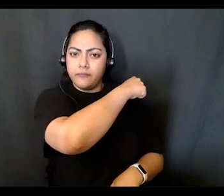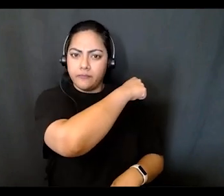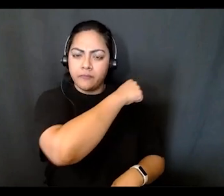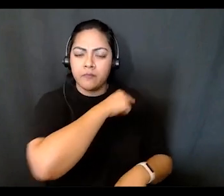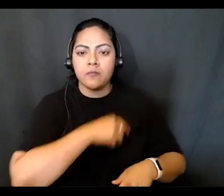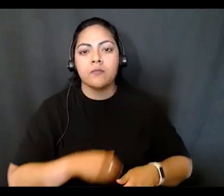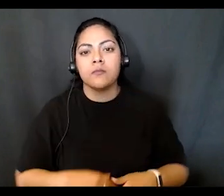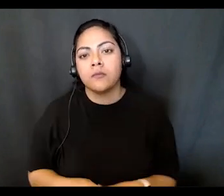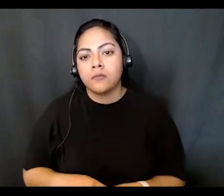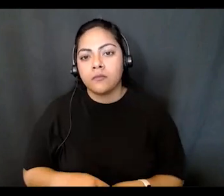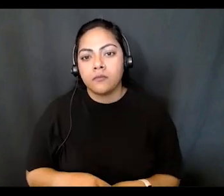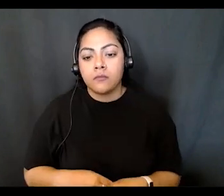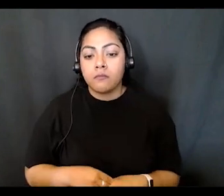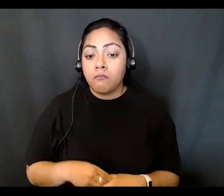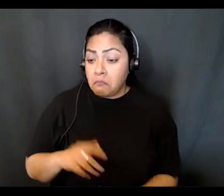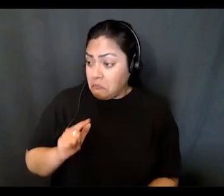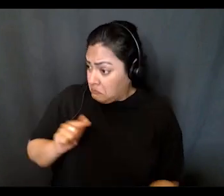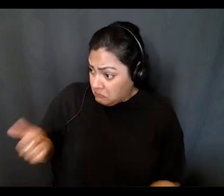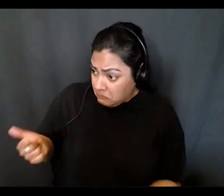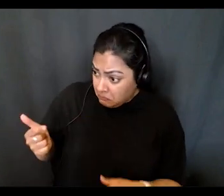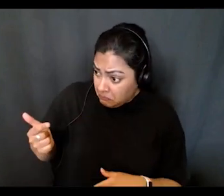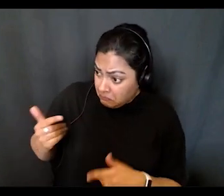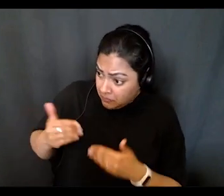OmiSoore, do you want to talk about theme 3?